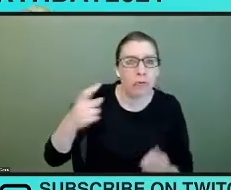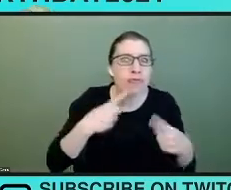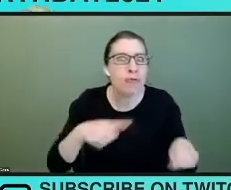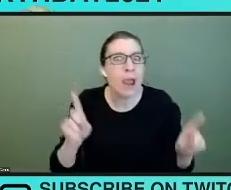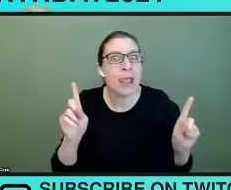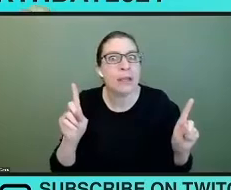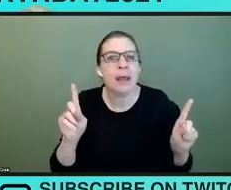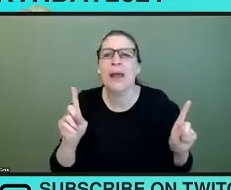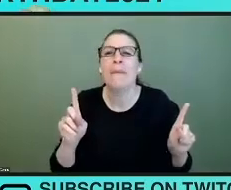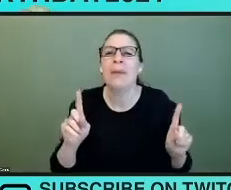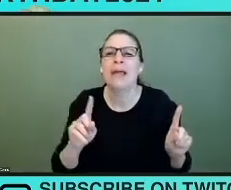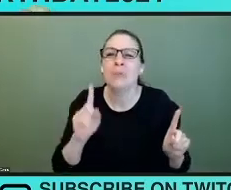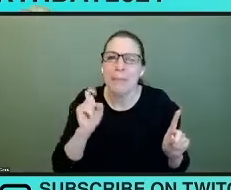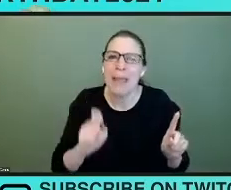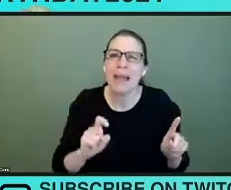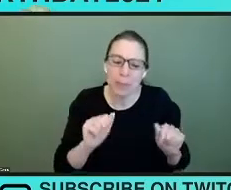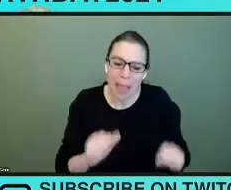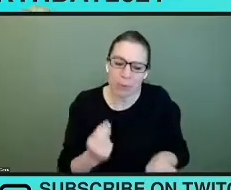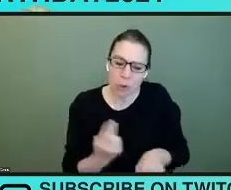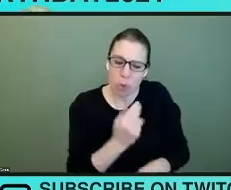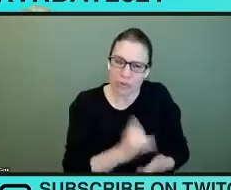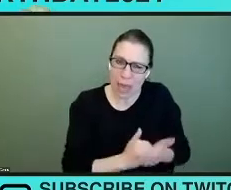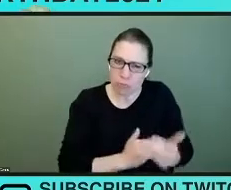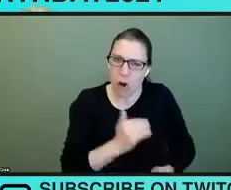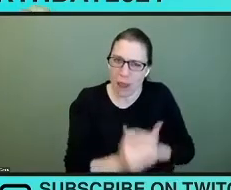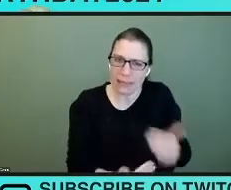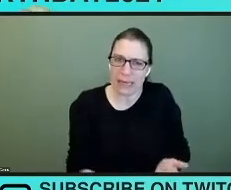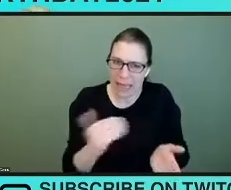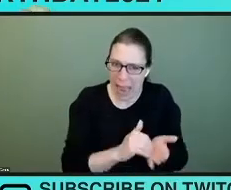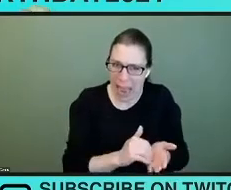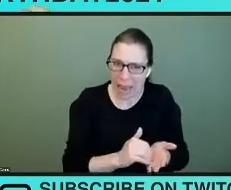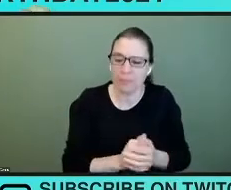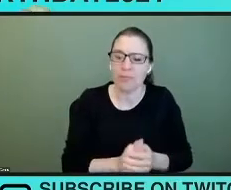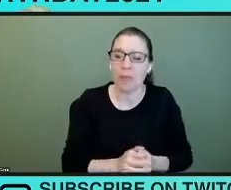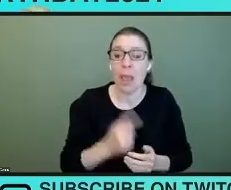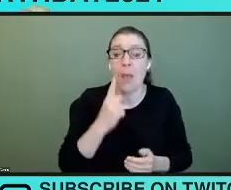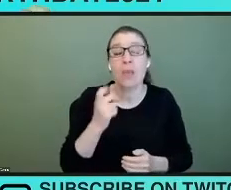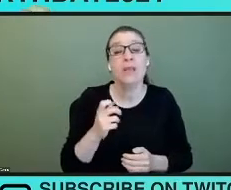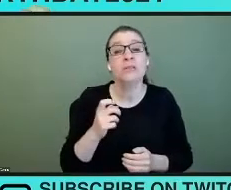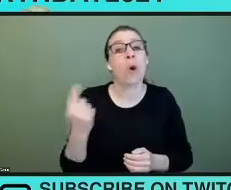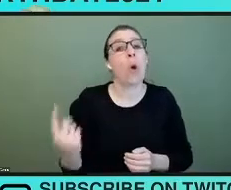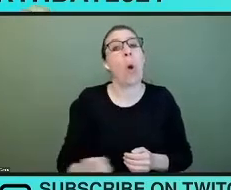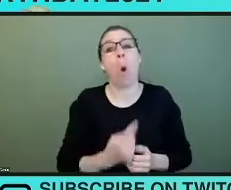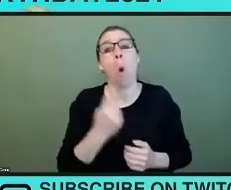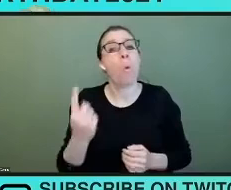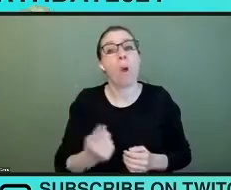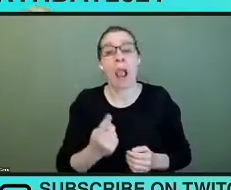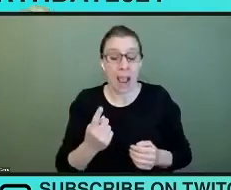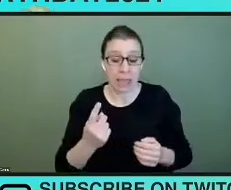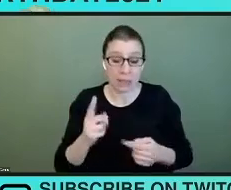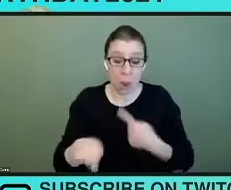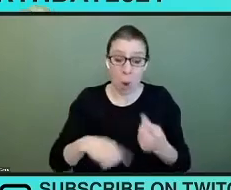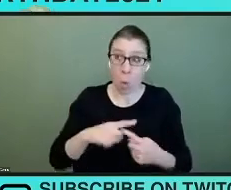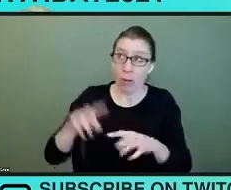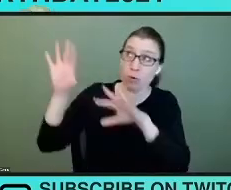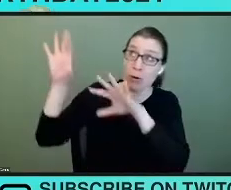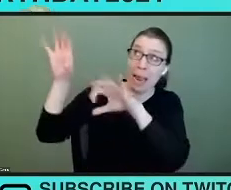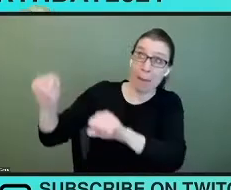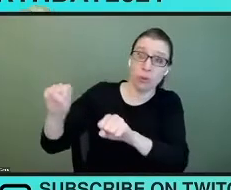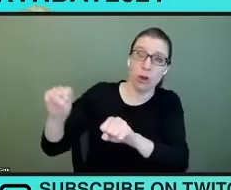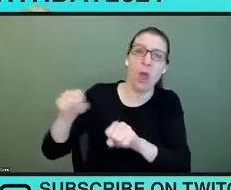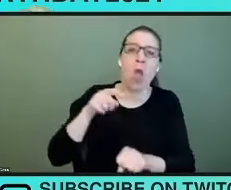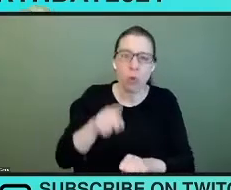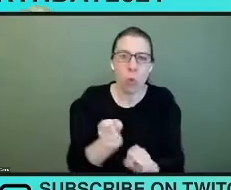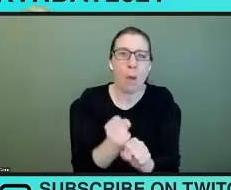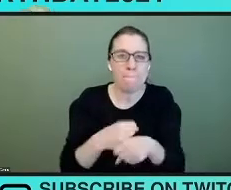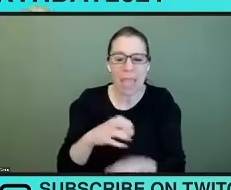every material you made has carbon footprint and environmental footprint, which means that a lot of these environmental control technologies,